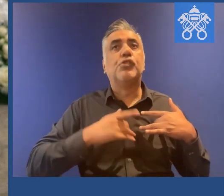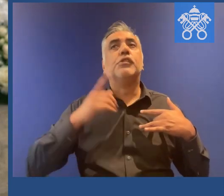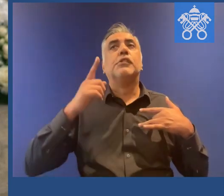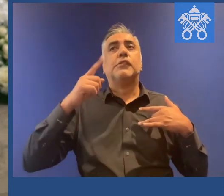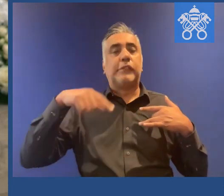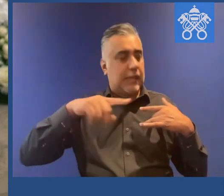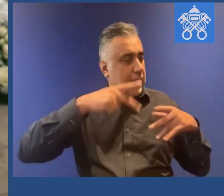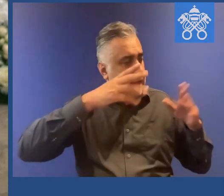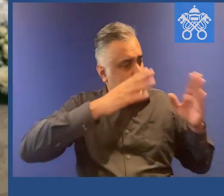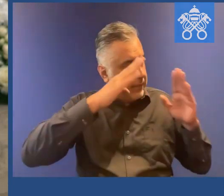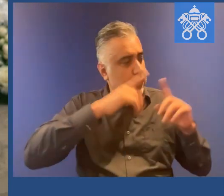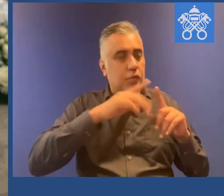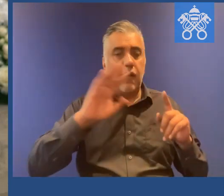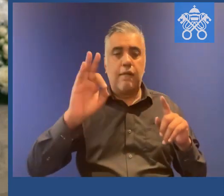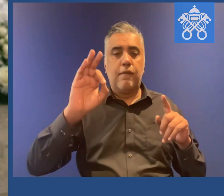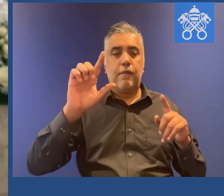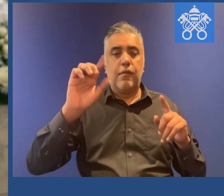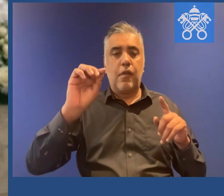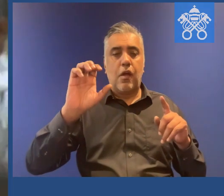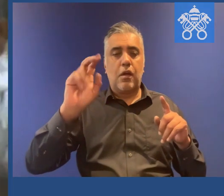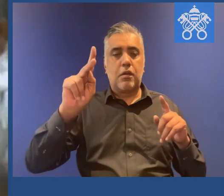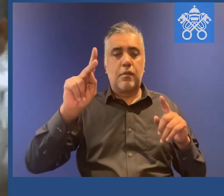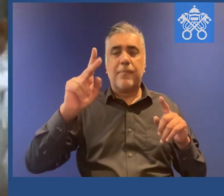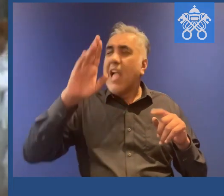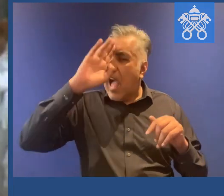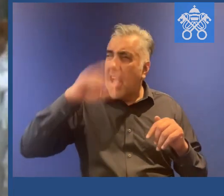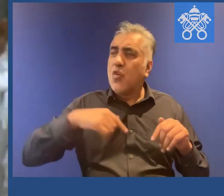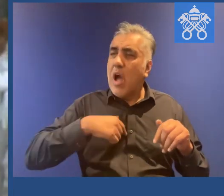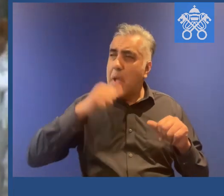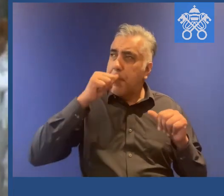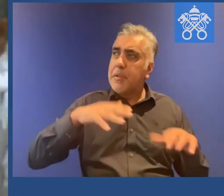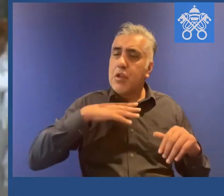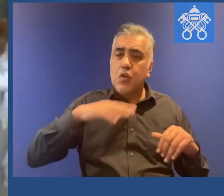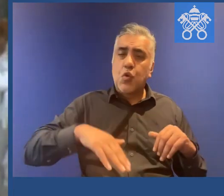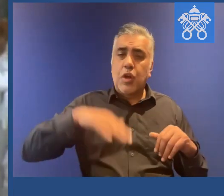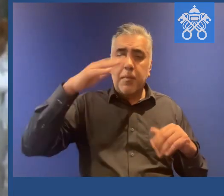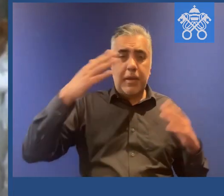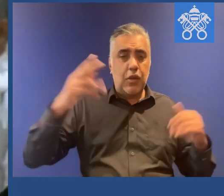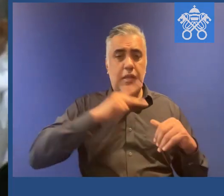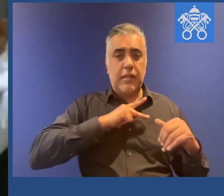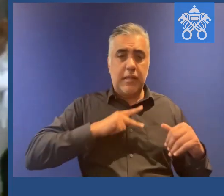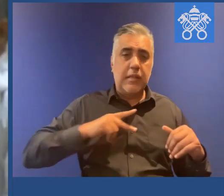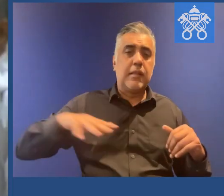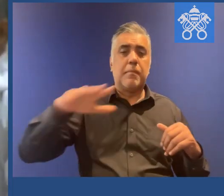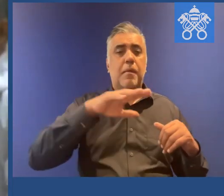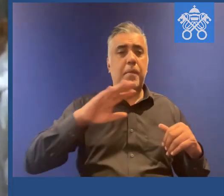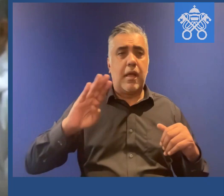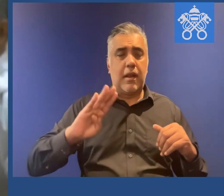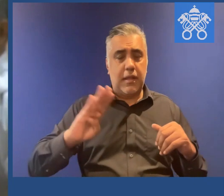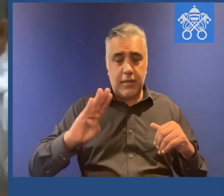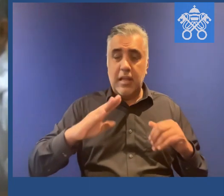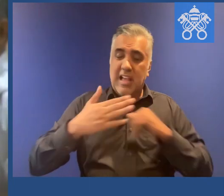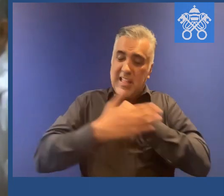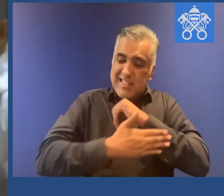flock. I know that I have been blessed to grow up here in the Kingdom of Bahrain,